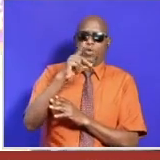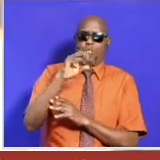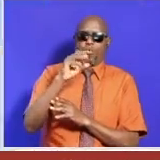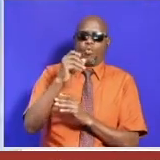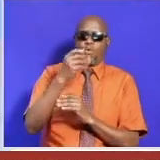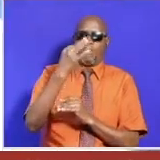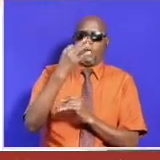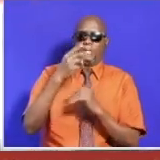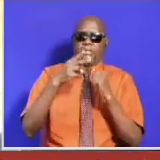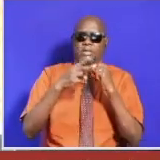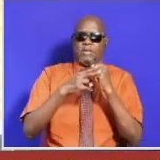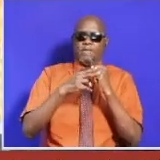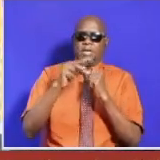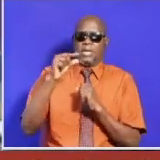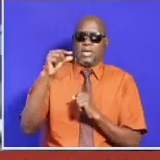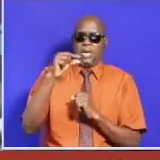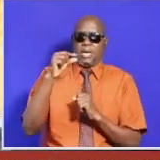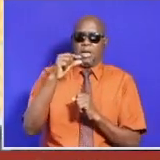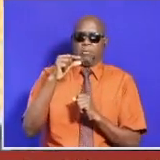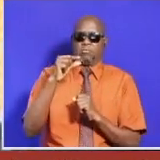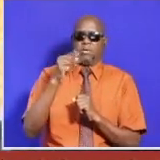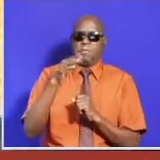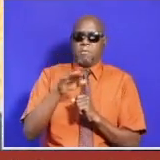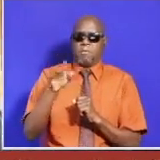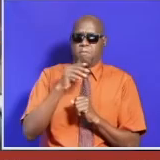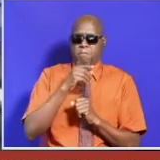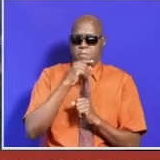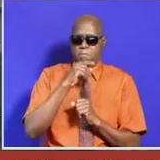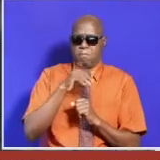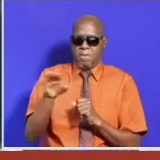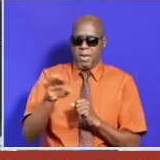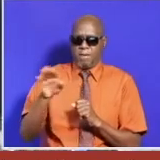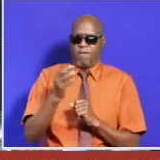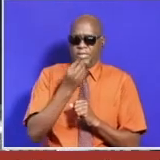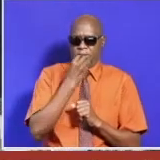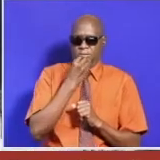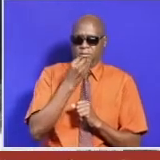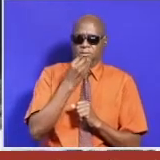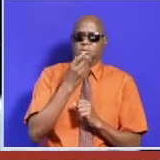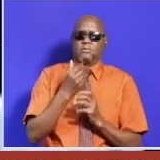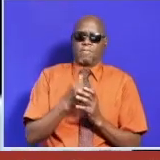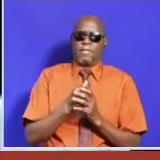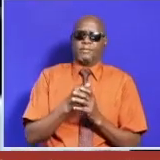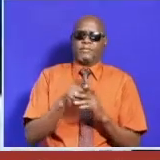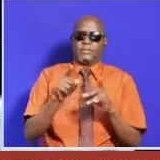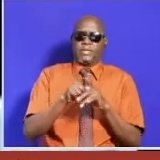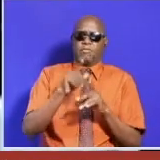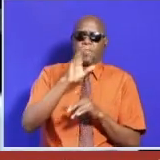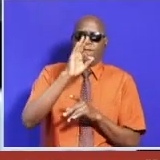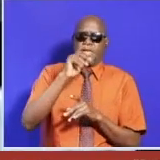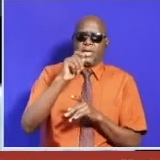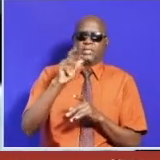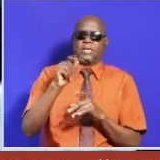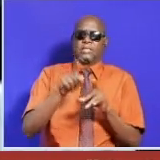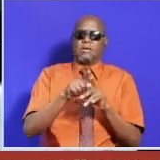version of its flagship Weetabix breakfast cereal brand and an addition of two cornflakes variants, namely Fruity Fiesta and Fruit